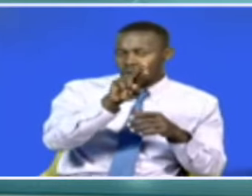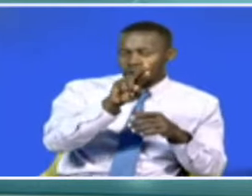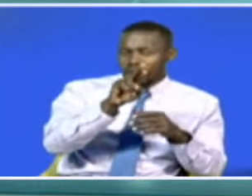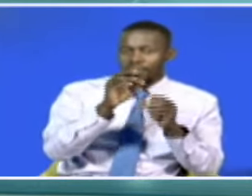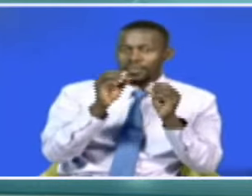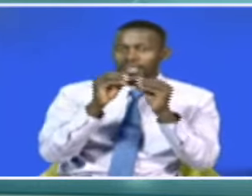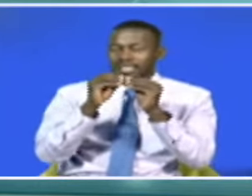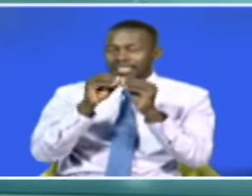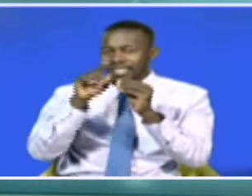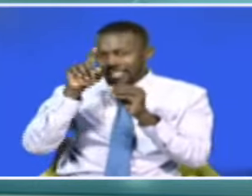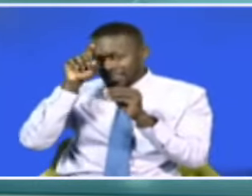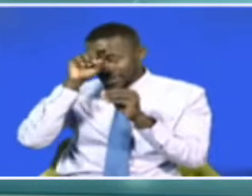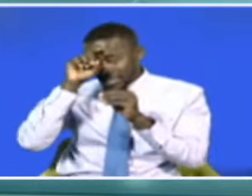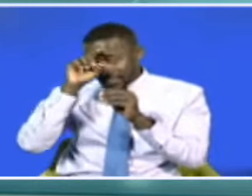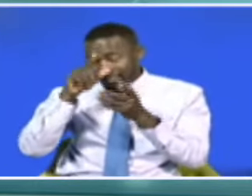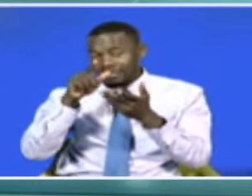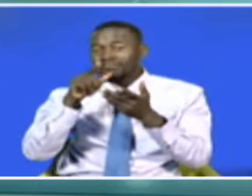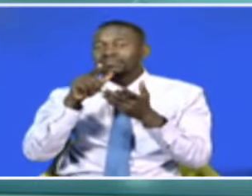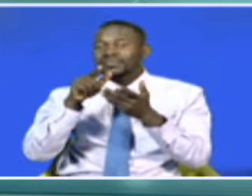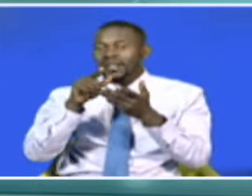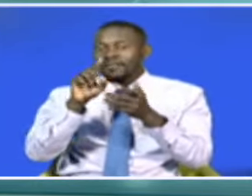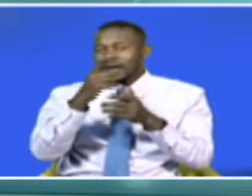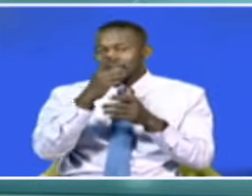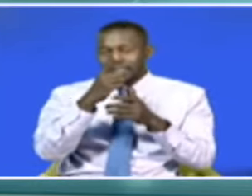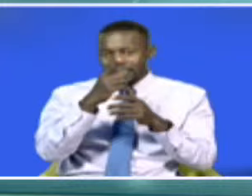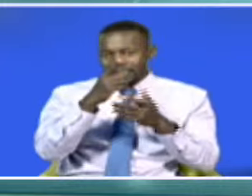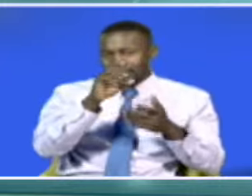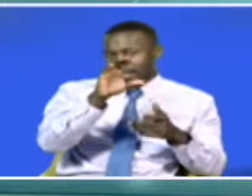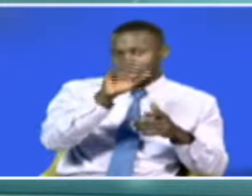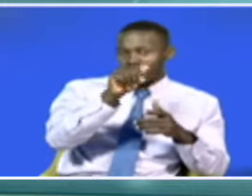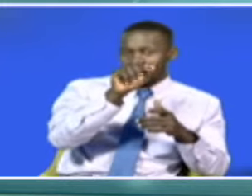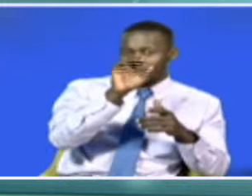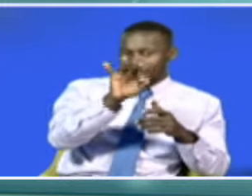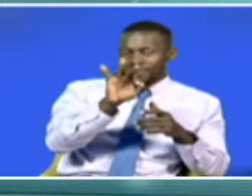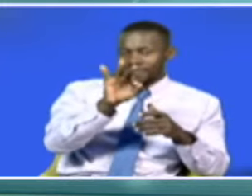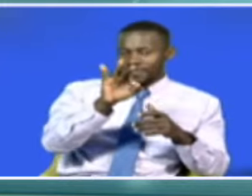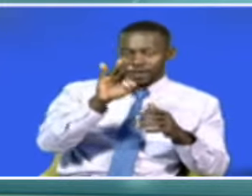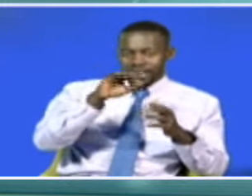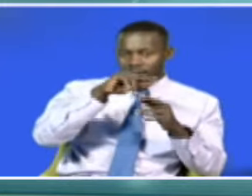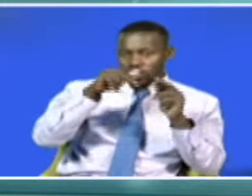Ahly in the first leg of the CAF Champions League second preliminary round.